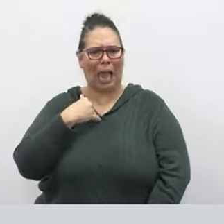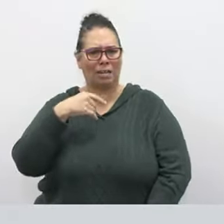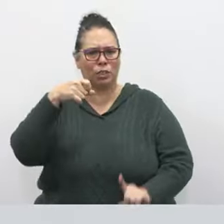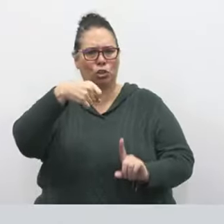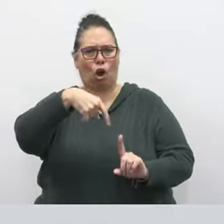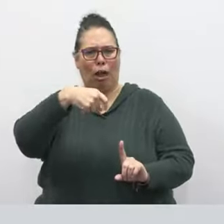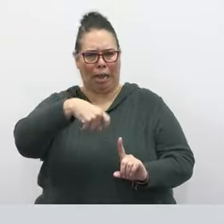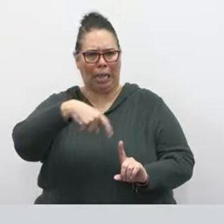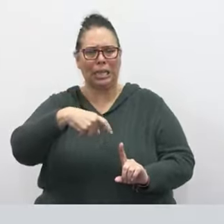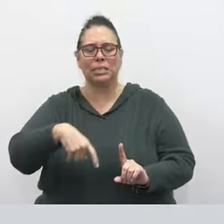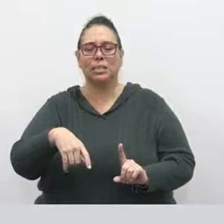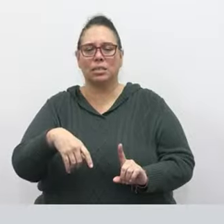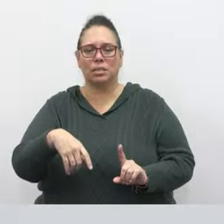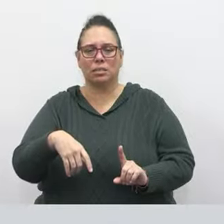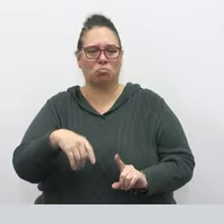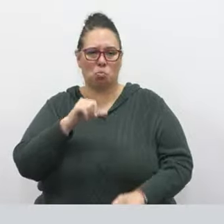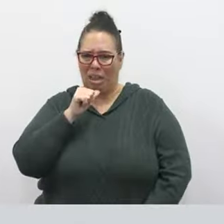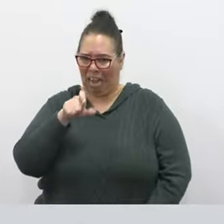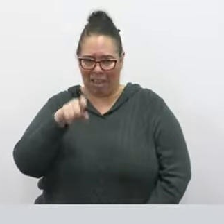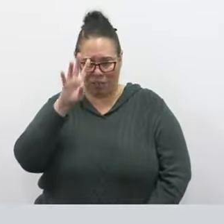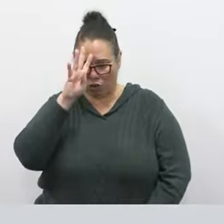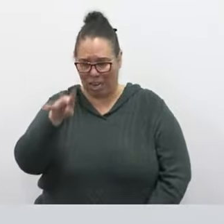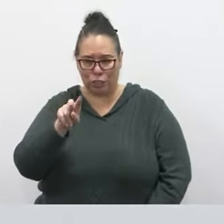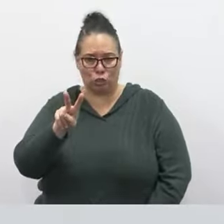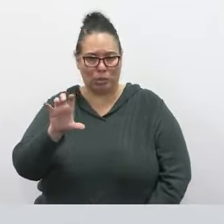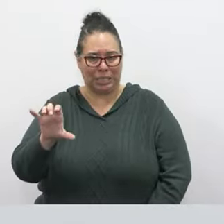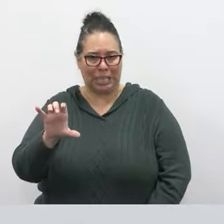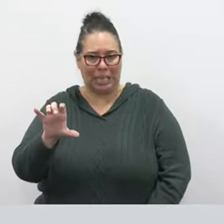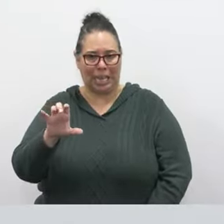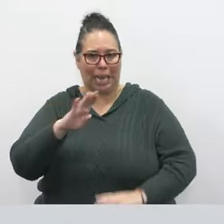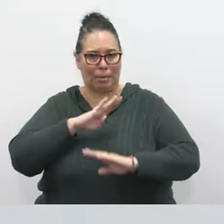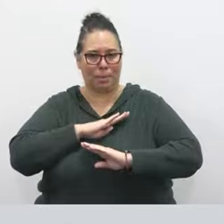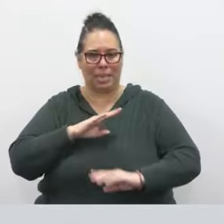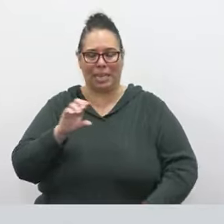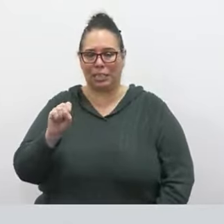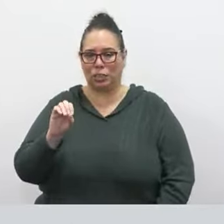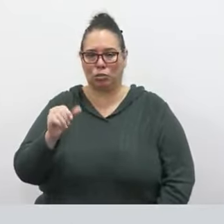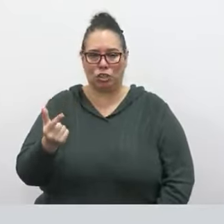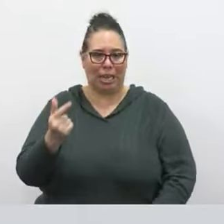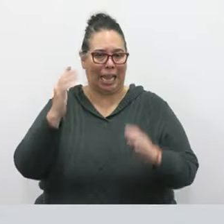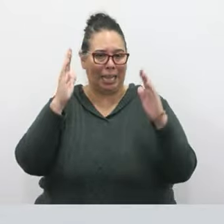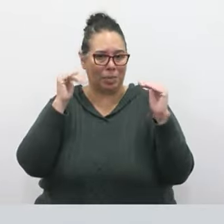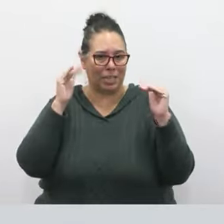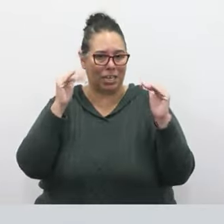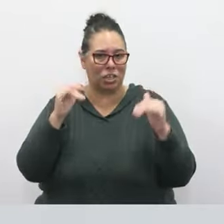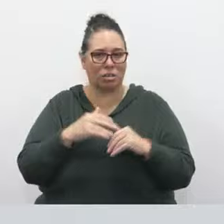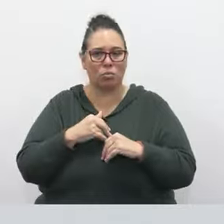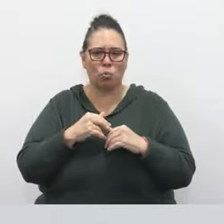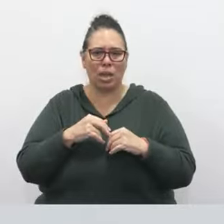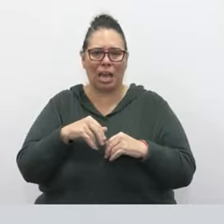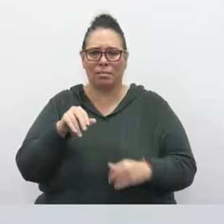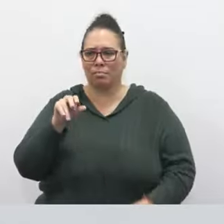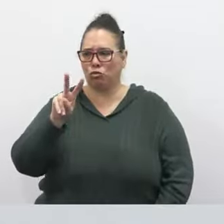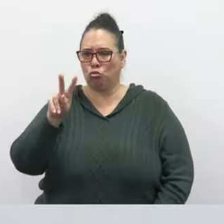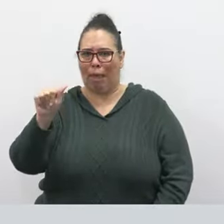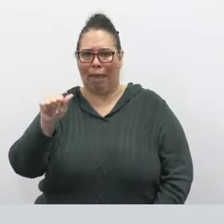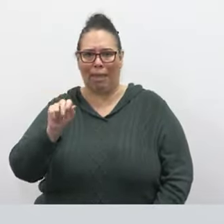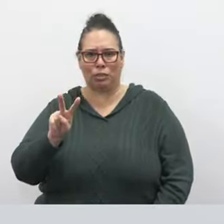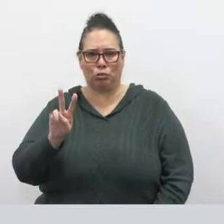of what I was referencing earlier. We didn't have to create interim goal 2C and still meet the SOFG expectation. We have 2 other interim goals